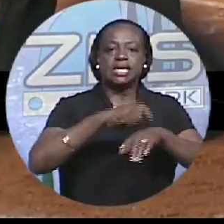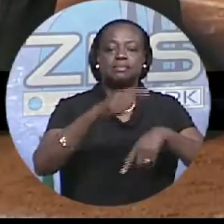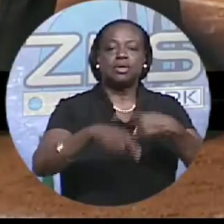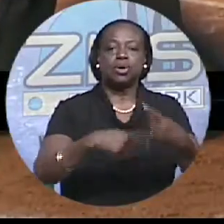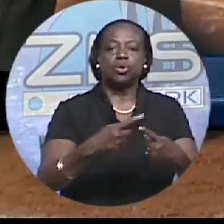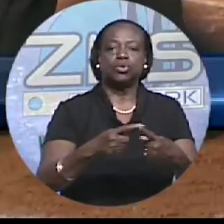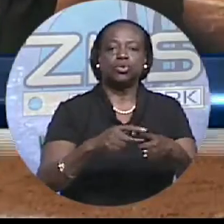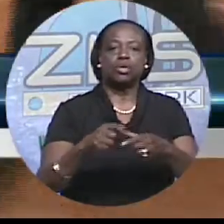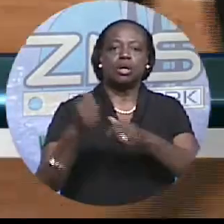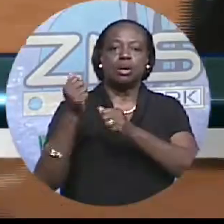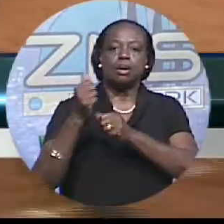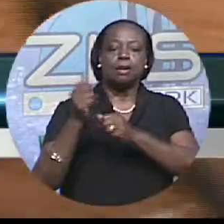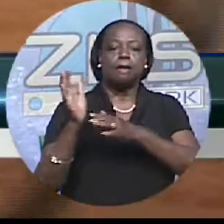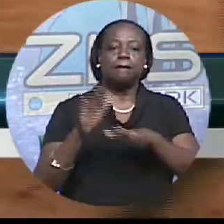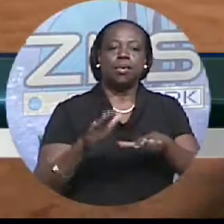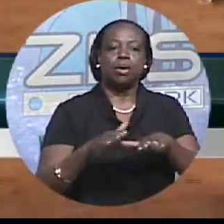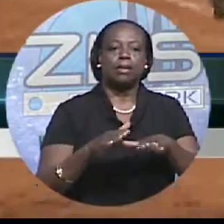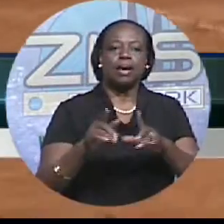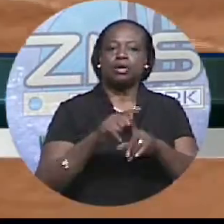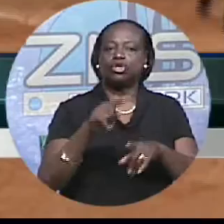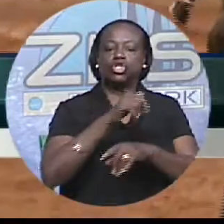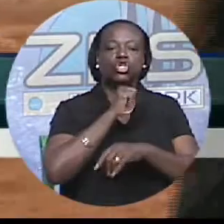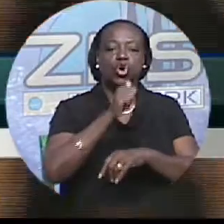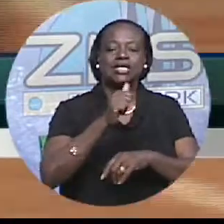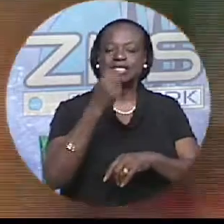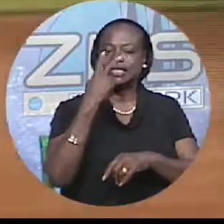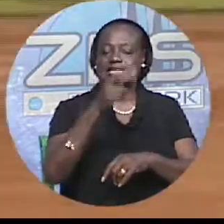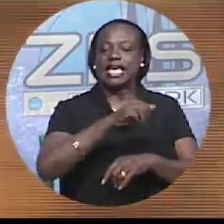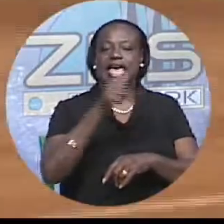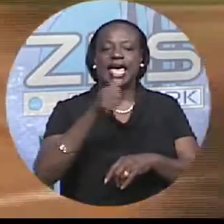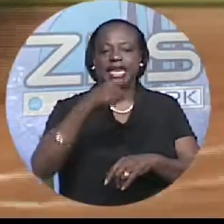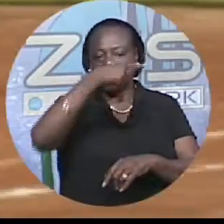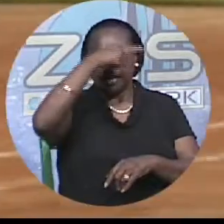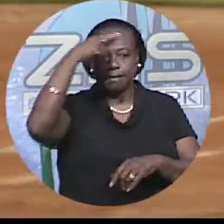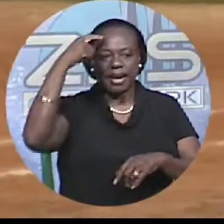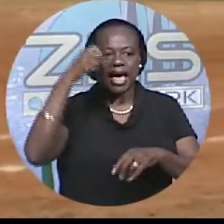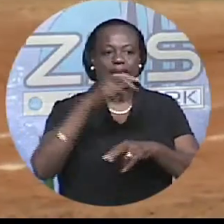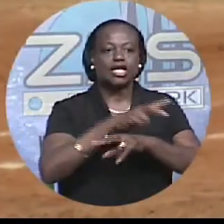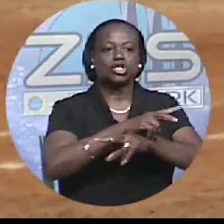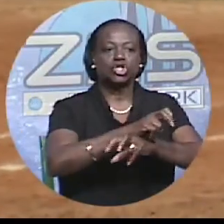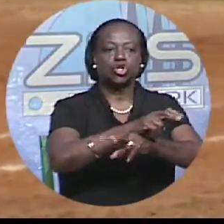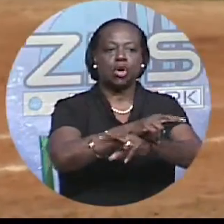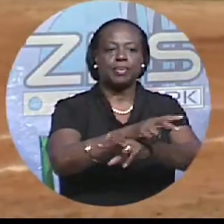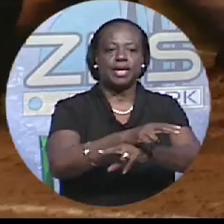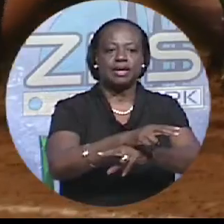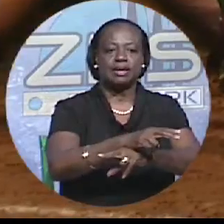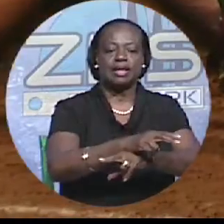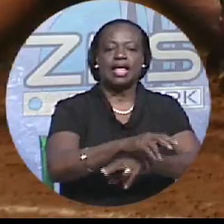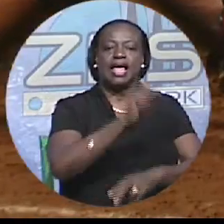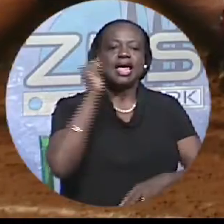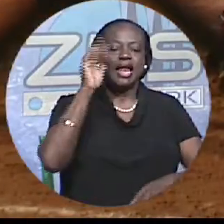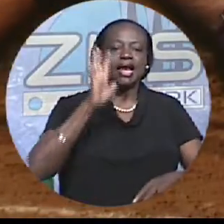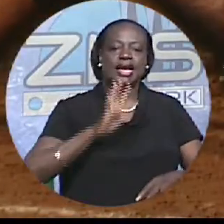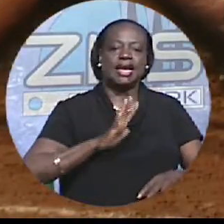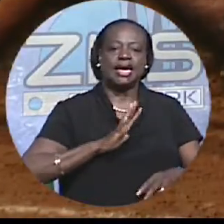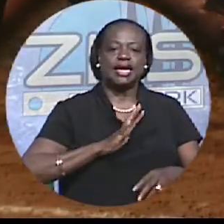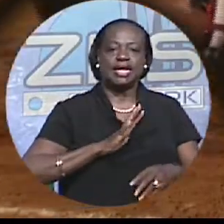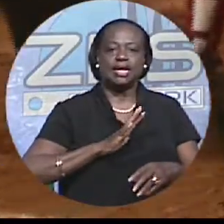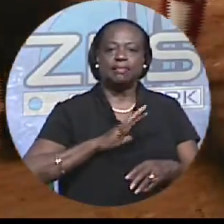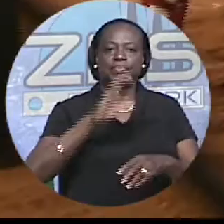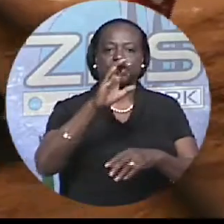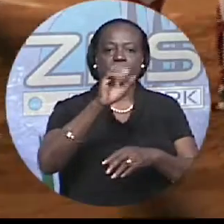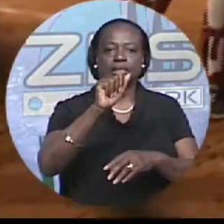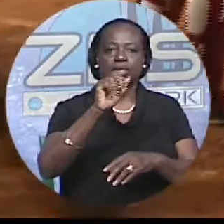should not see any Black Scorpions, because last night, the COB Lady Caribs, they blast the Black Scorpions, took them